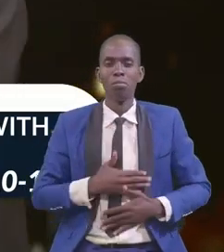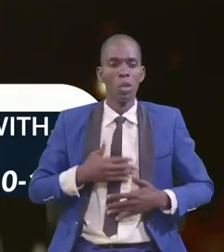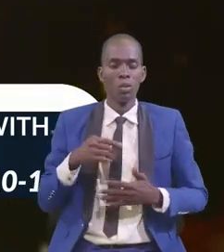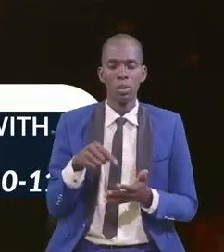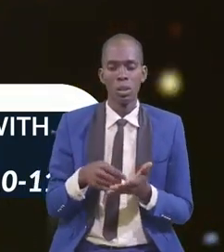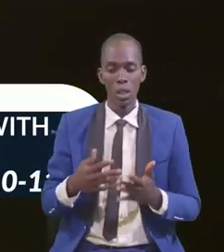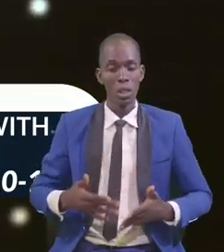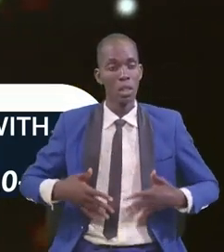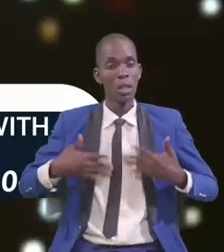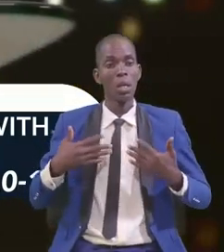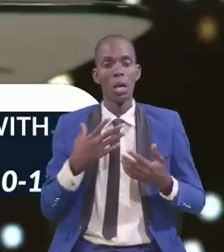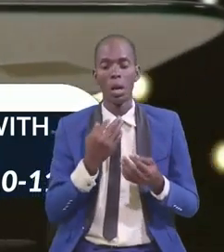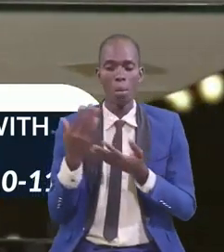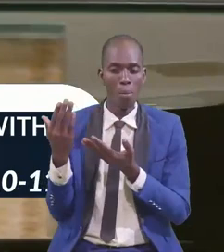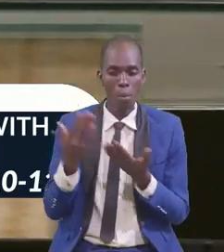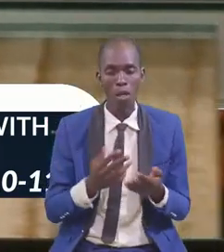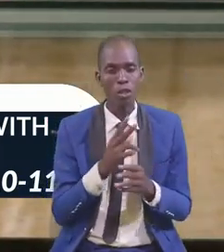no fruit to